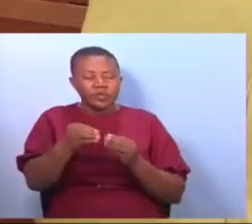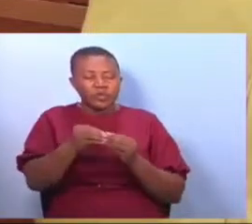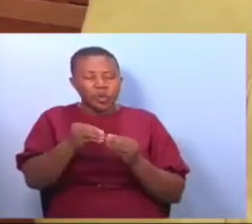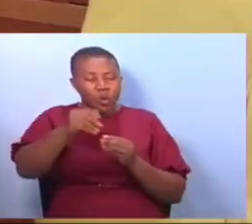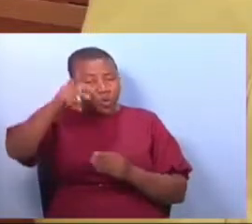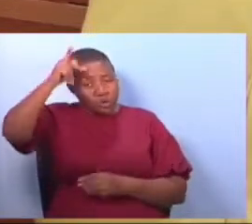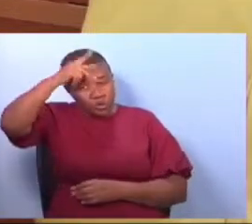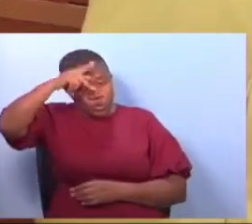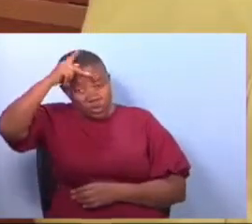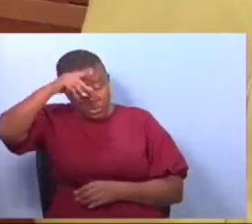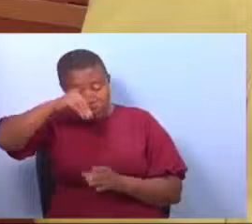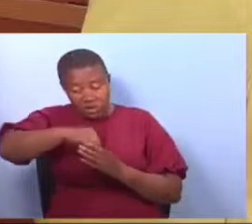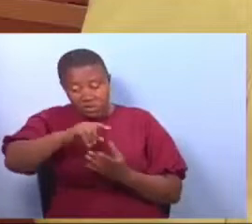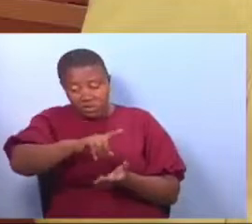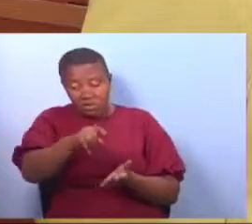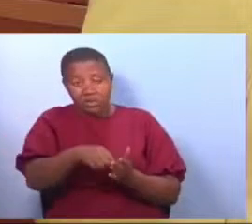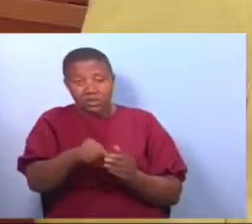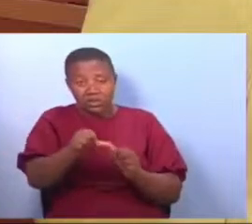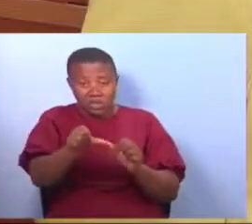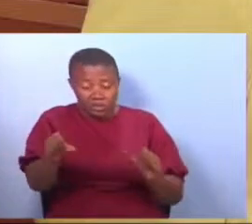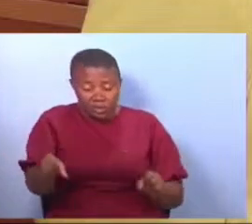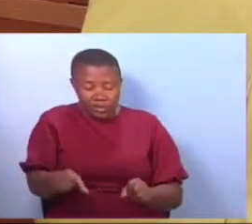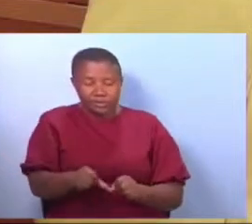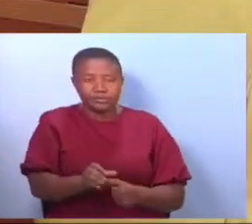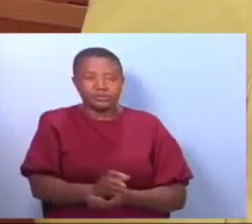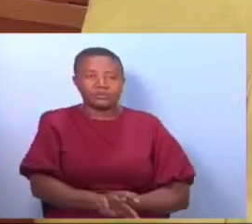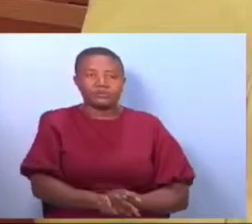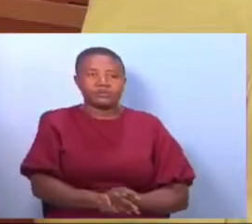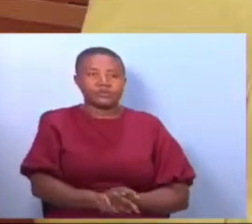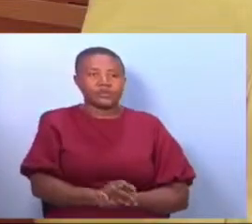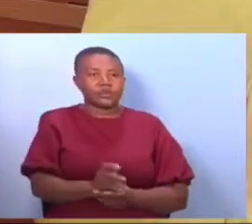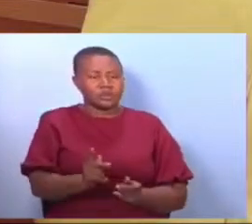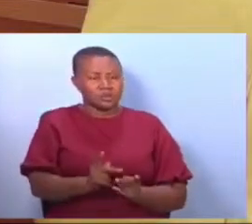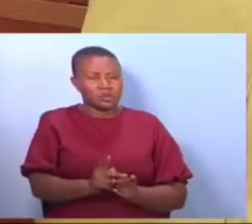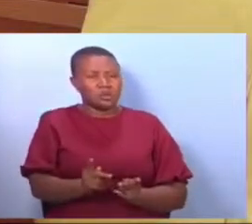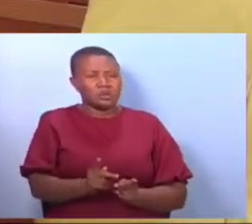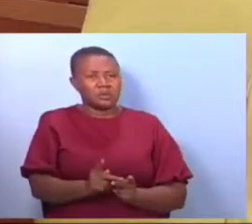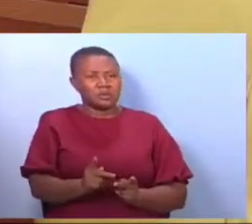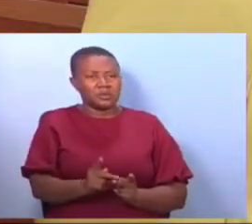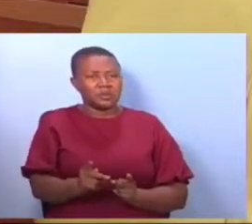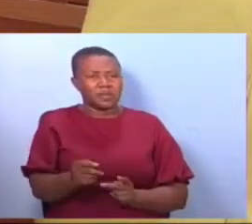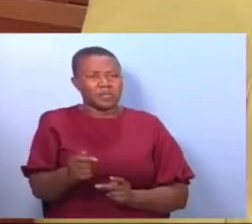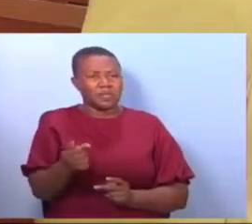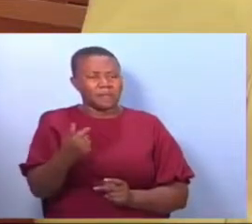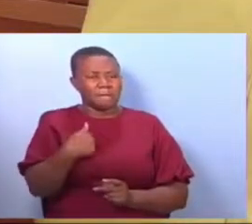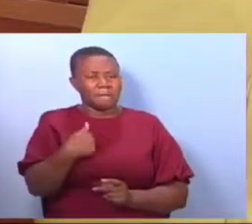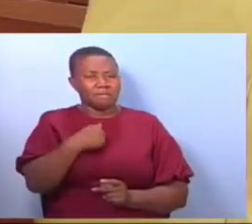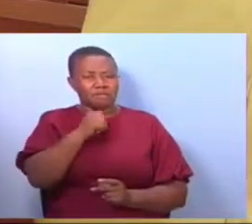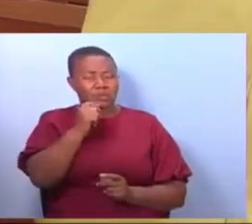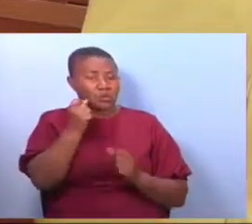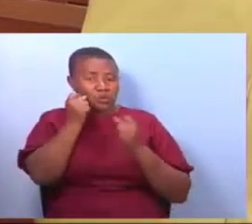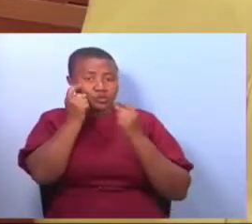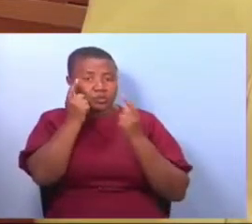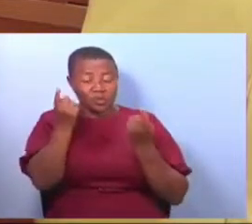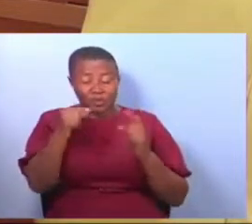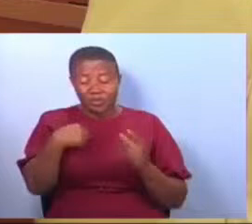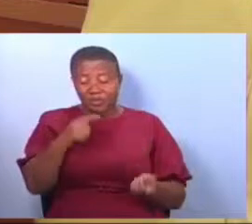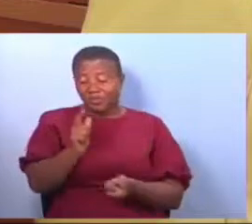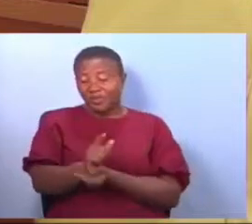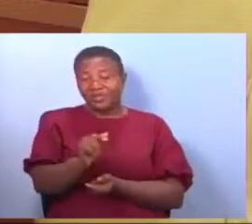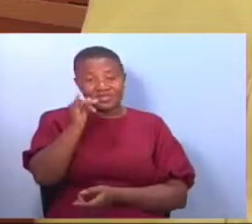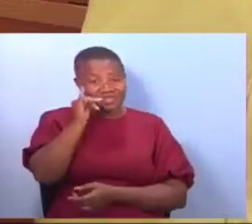very area of climate change. And so I wasn't surprised at all when I met him